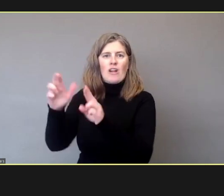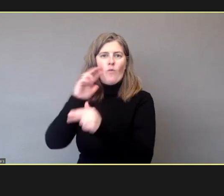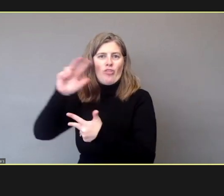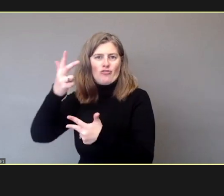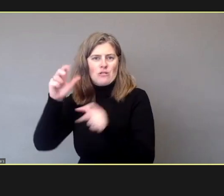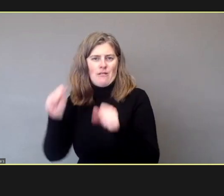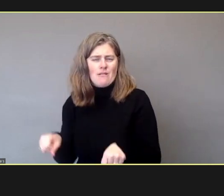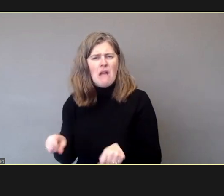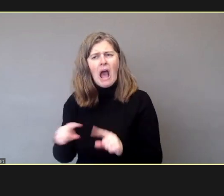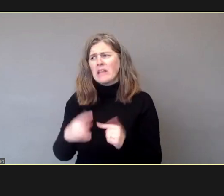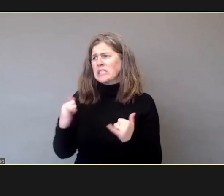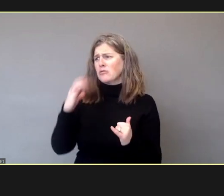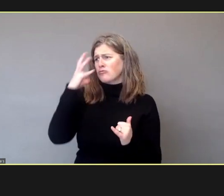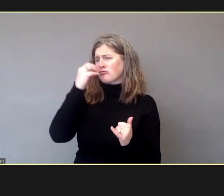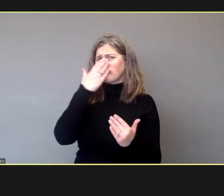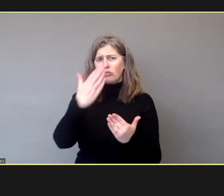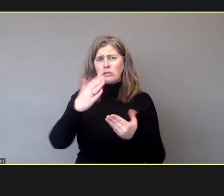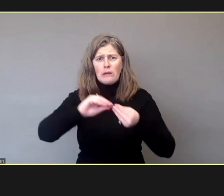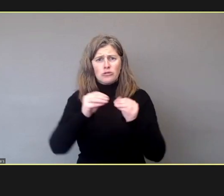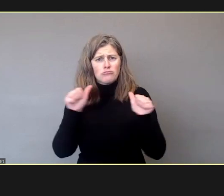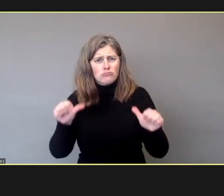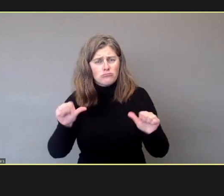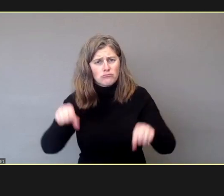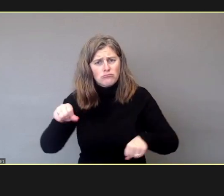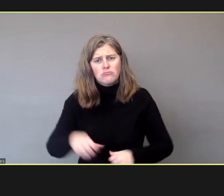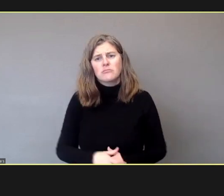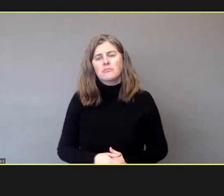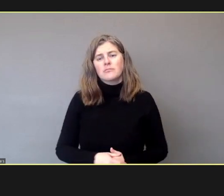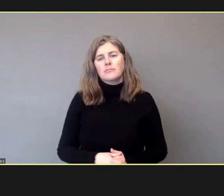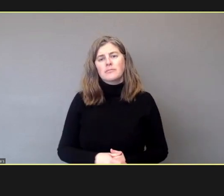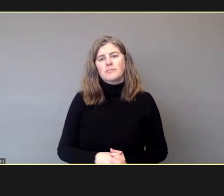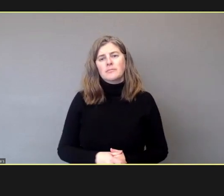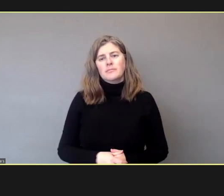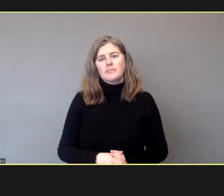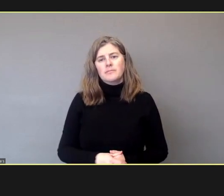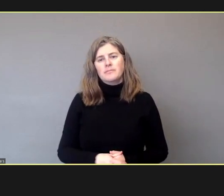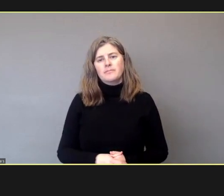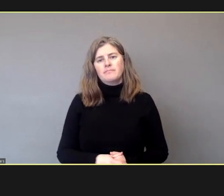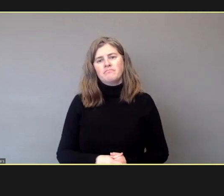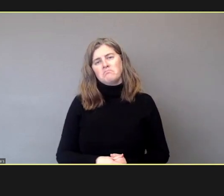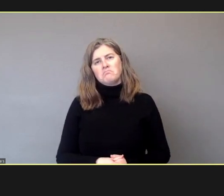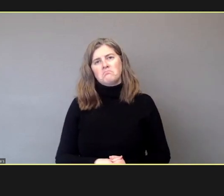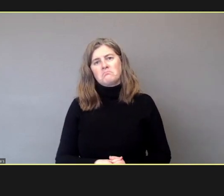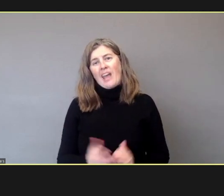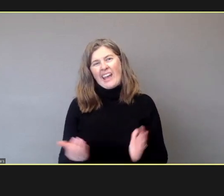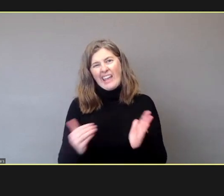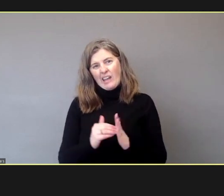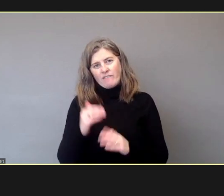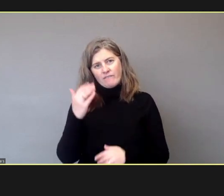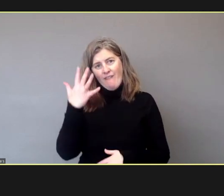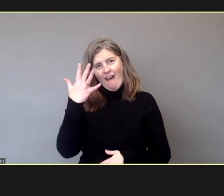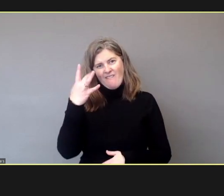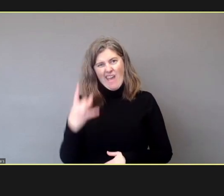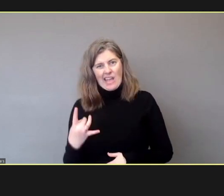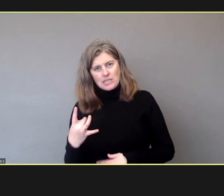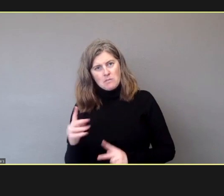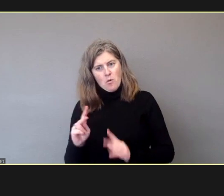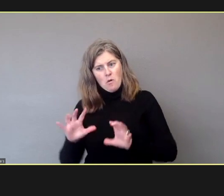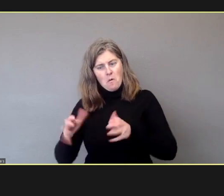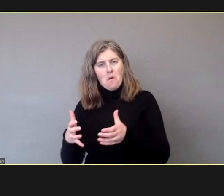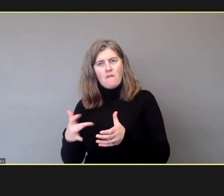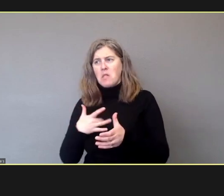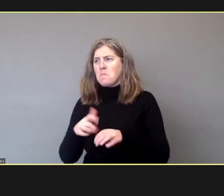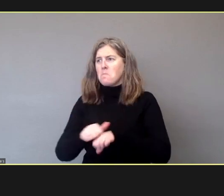it's still pretty good. And I think that's, 5/8 of the population that's sort of, I think, stepping up and